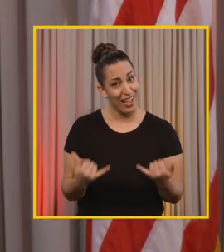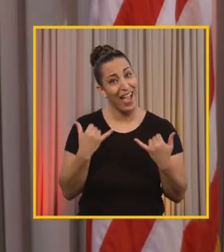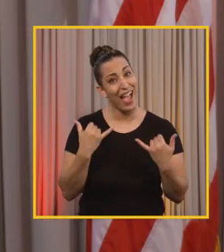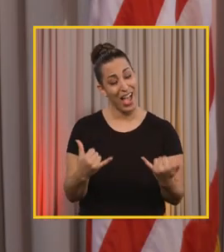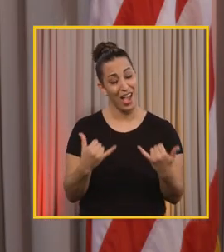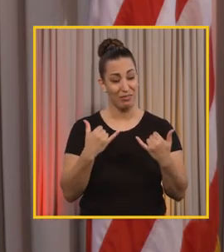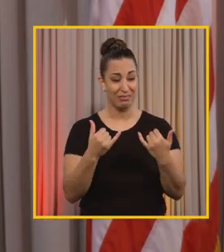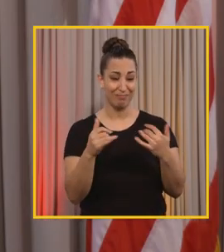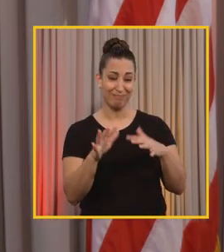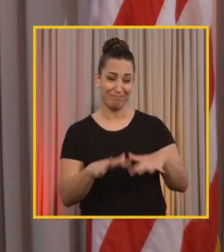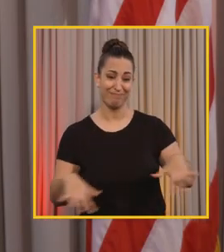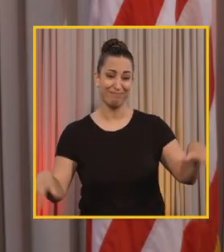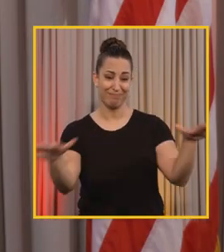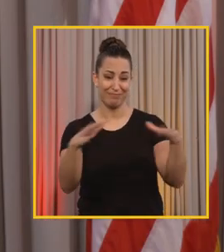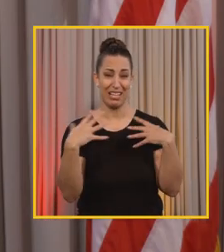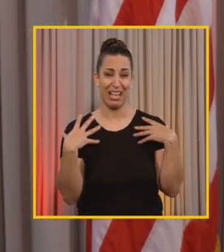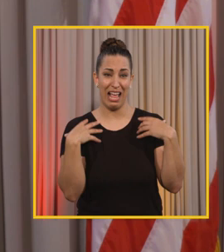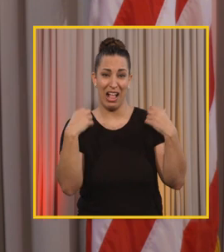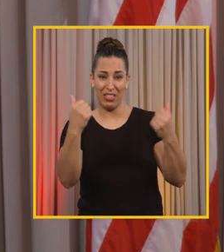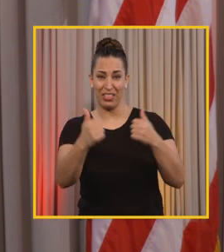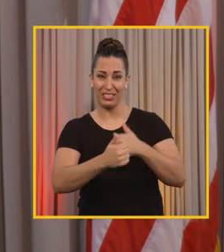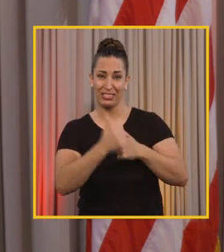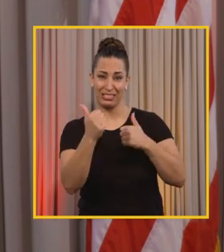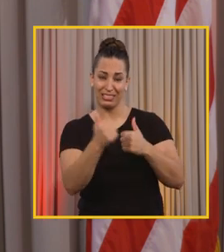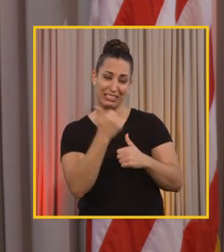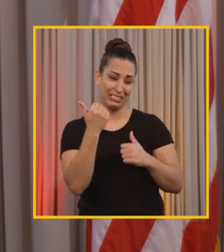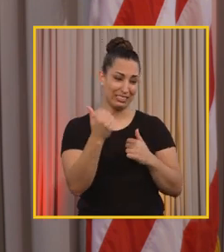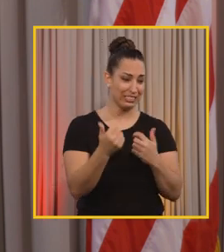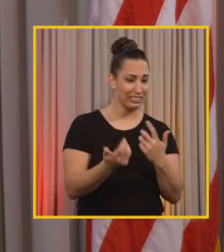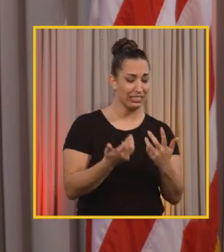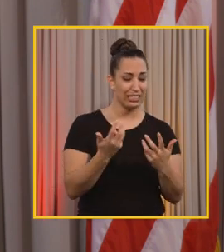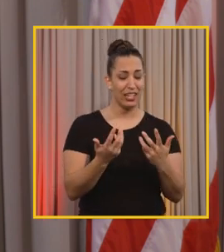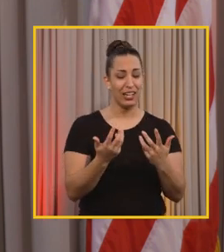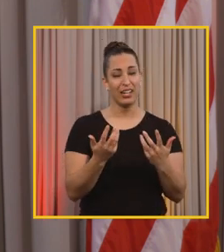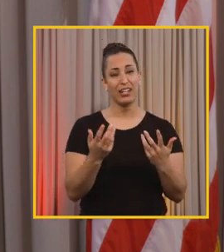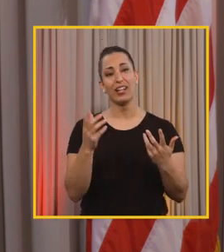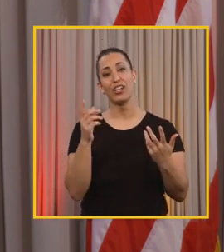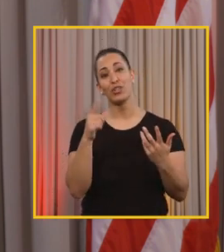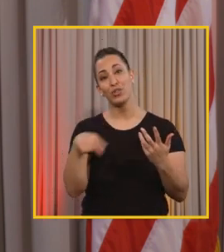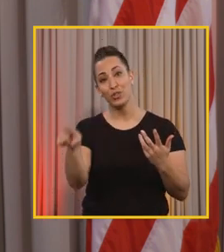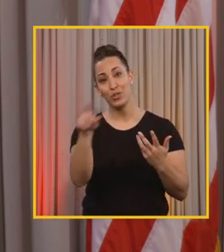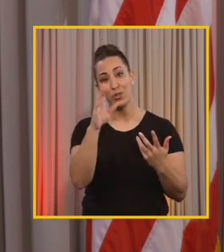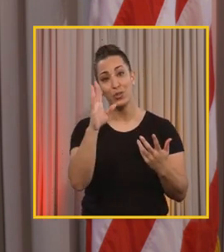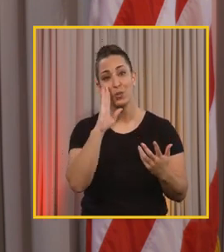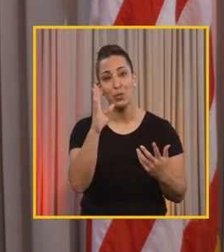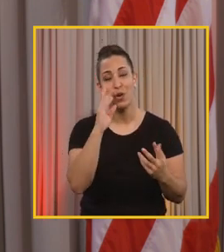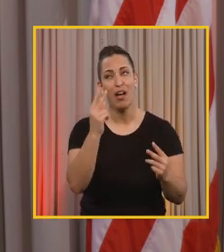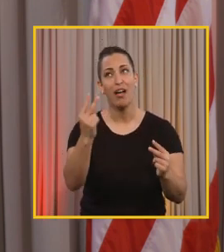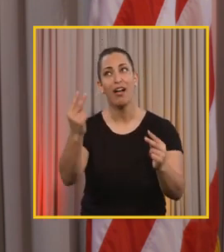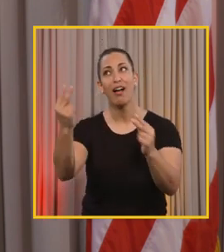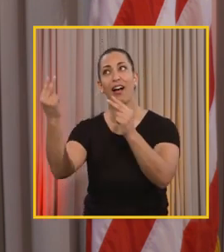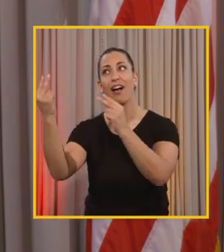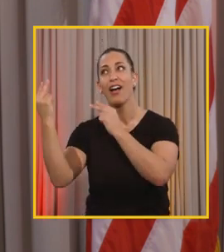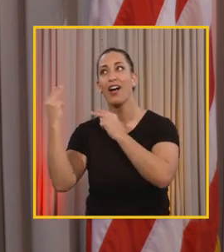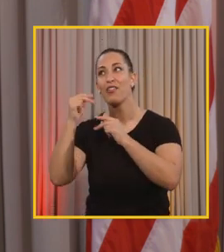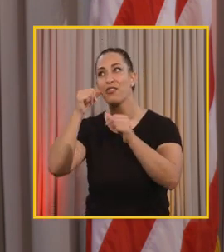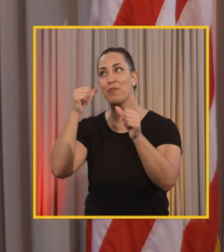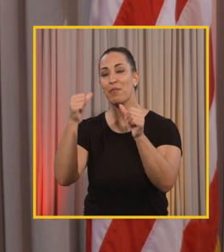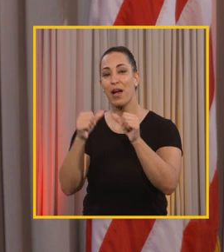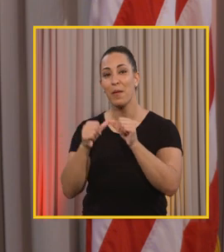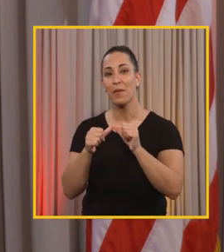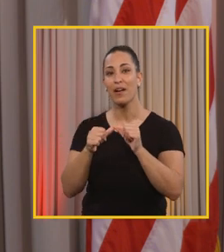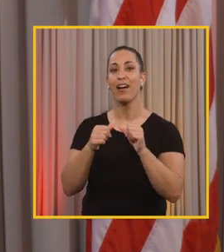the context of the current public health crisis, which is itself a challenge of